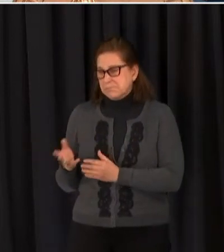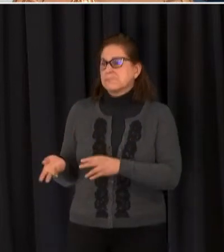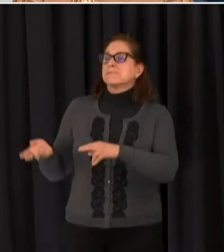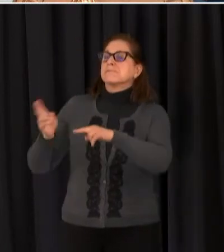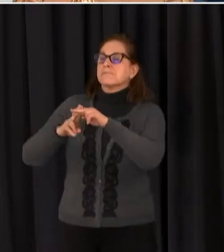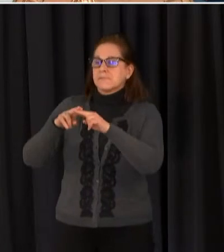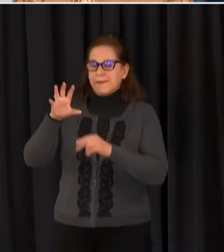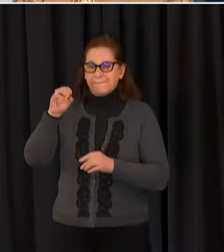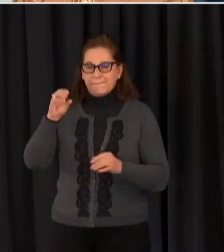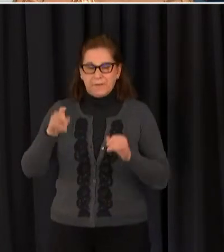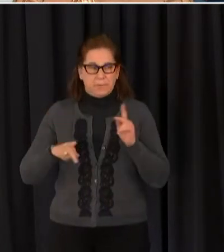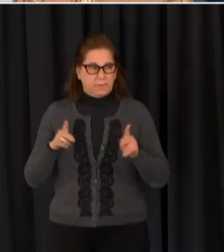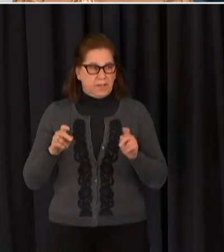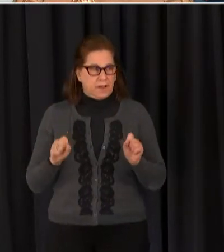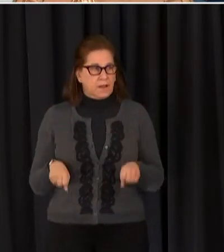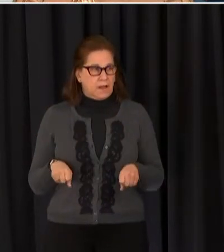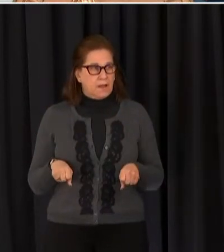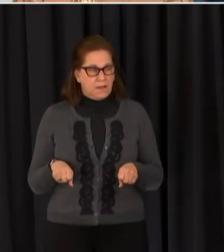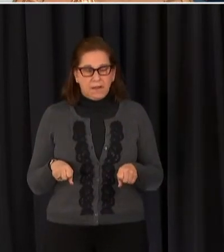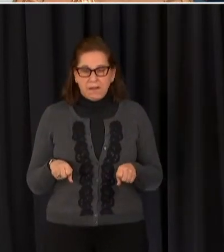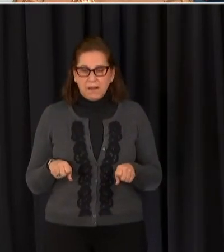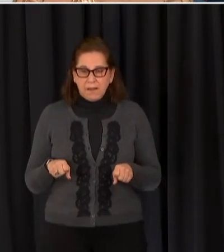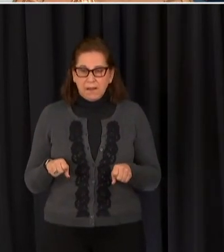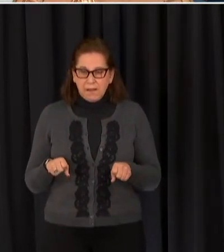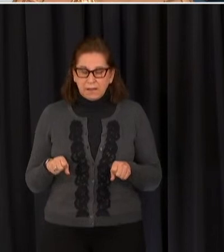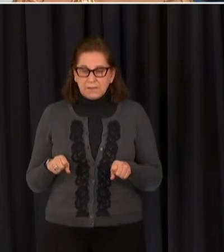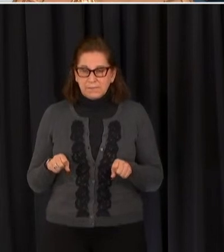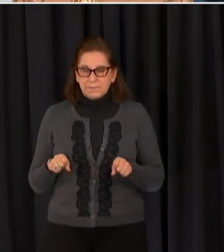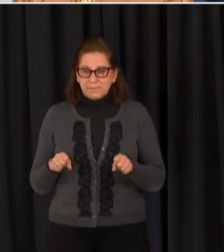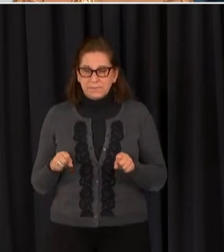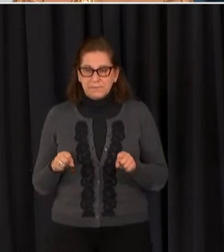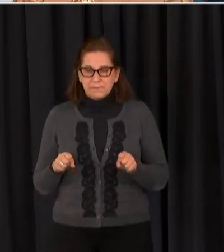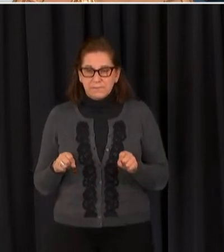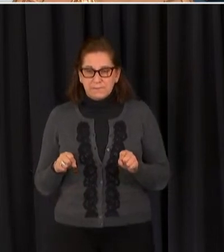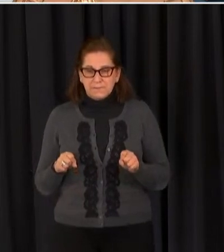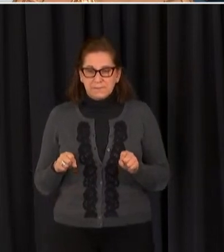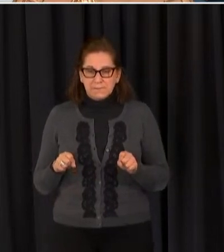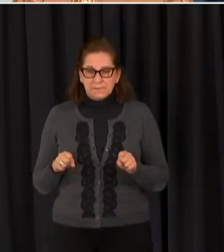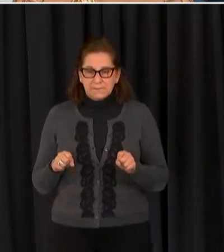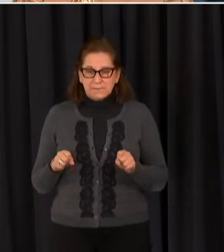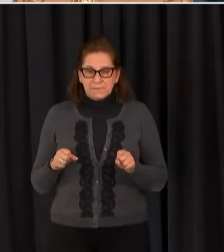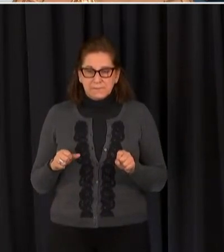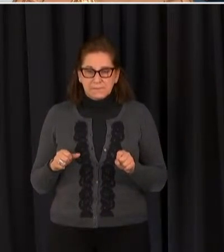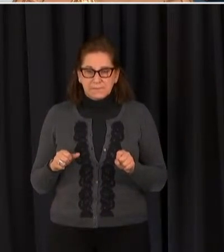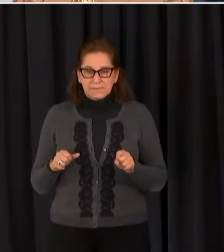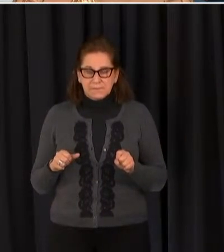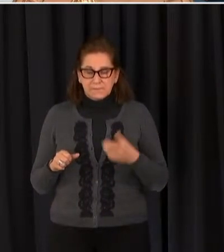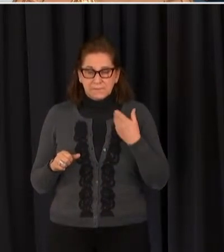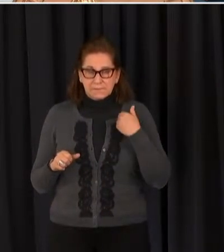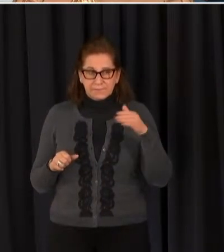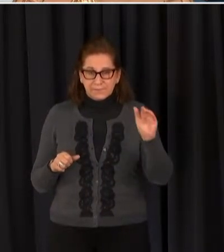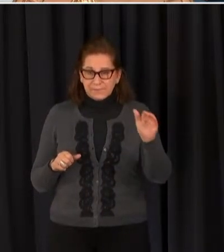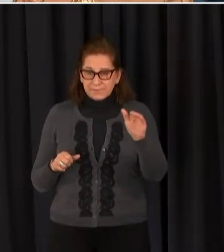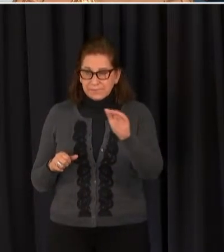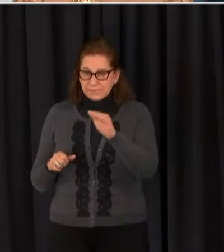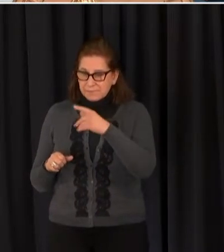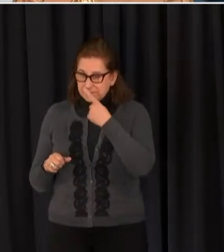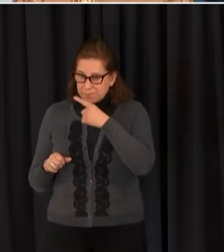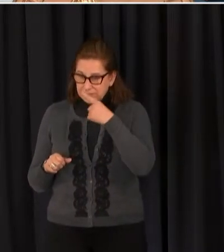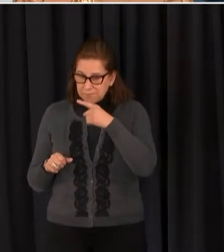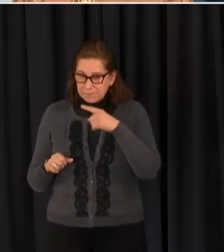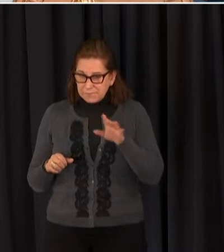people. And we continue to ask people to be mindful of their